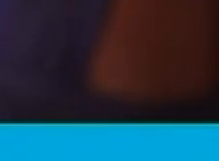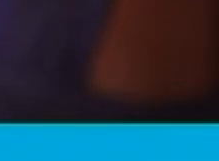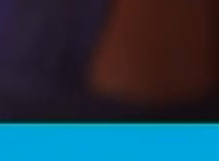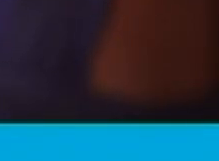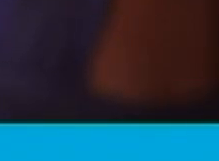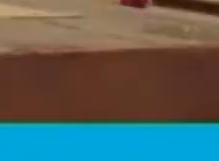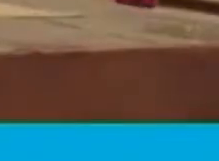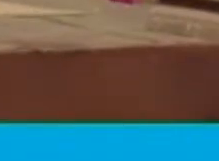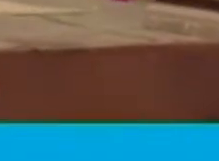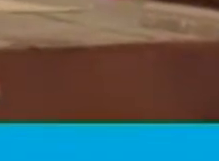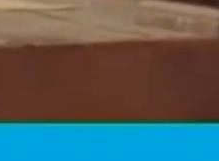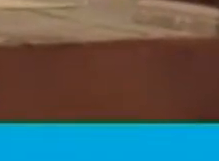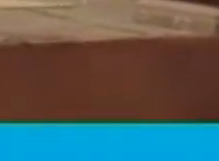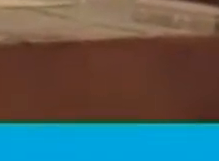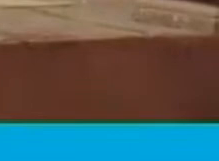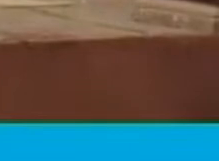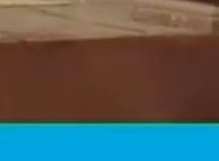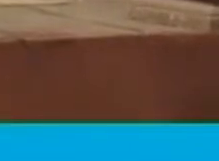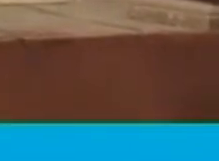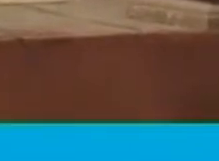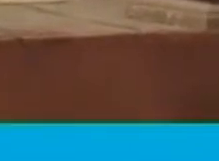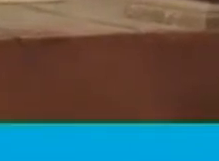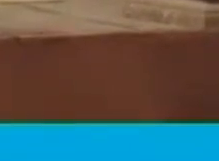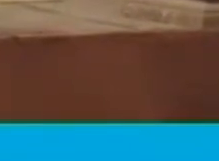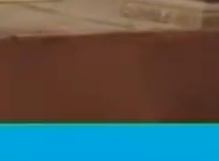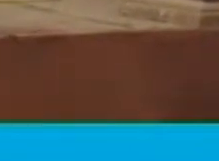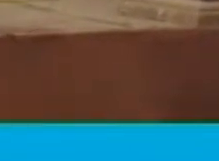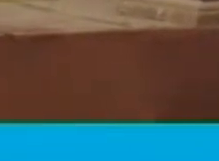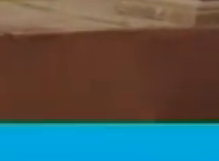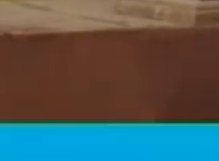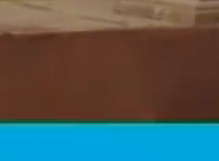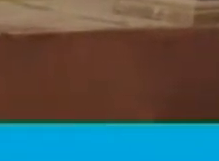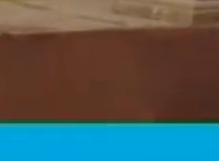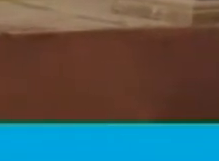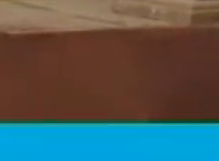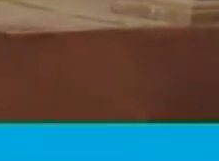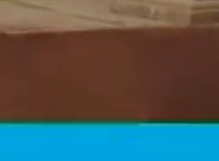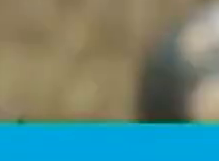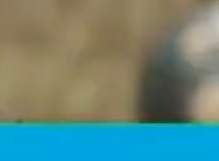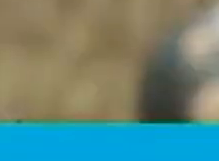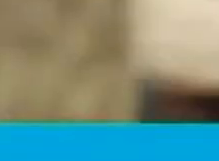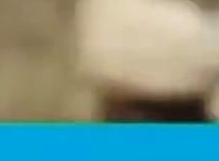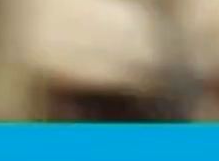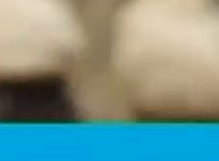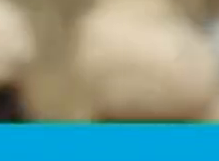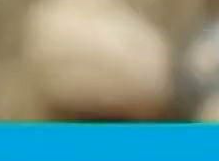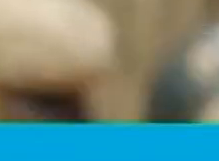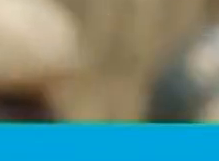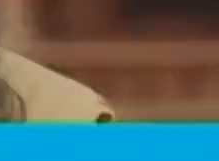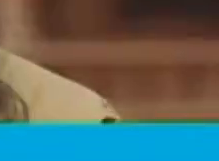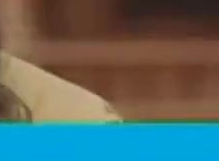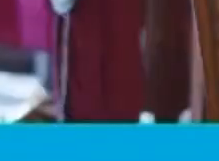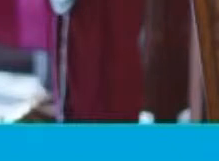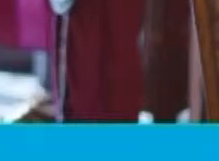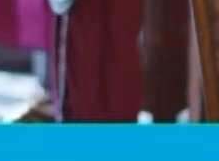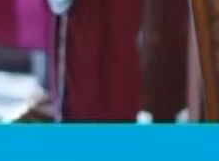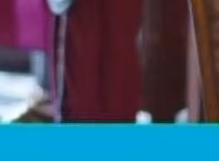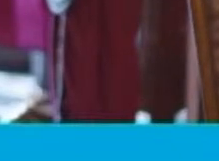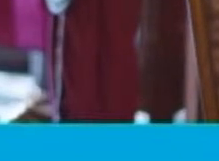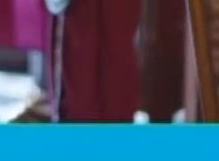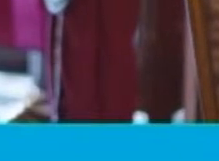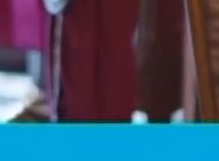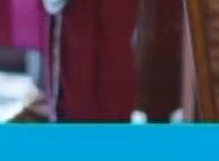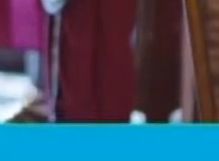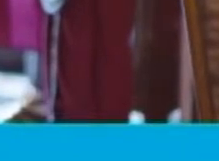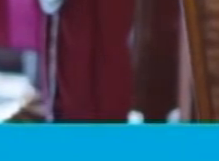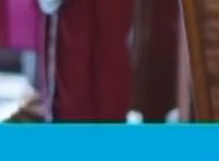me over here? Have you seen Ashok somewhere? No. Even we are searching for him. I wonder where he has gone the last time.